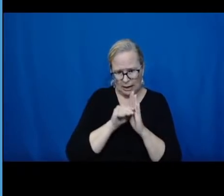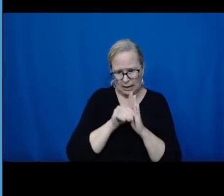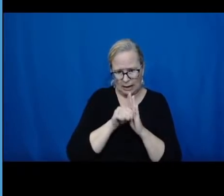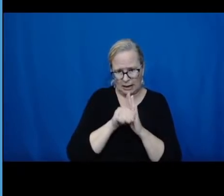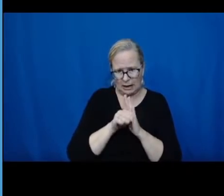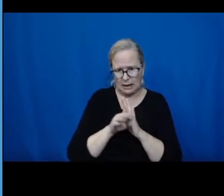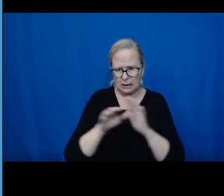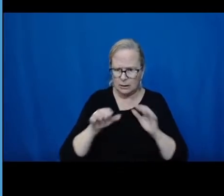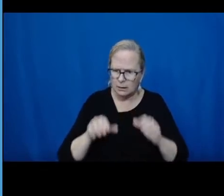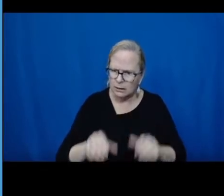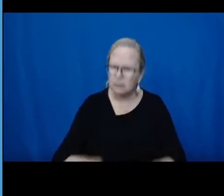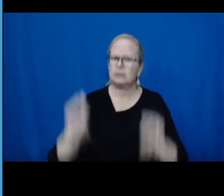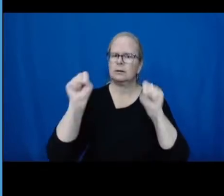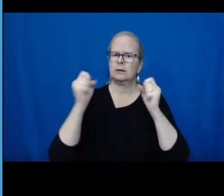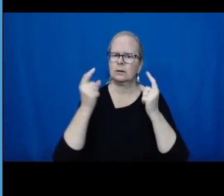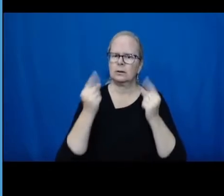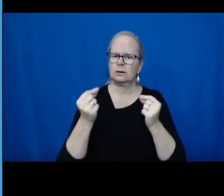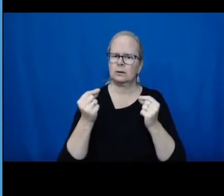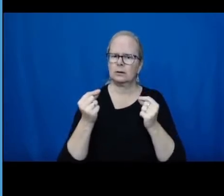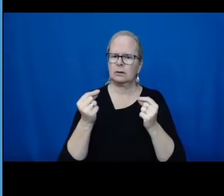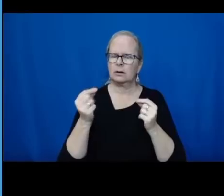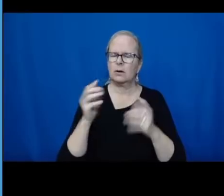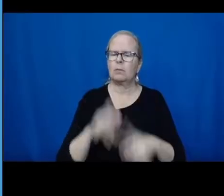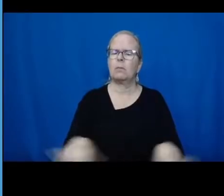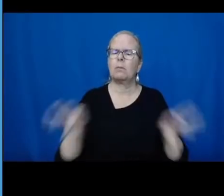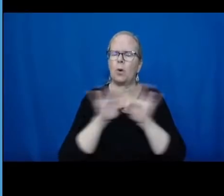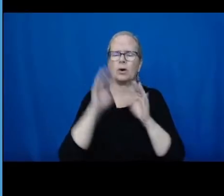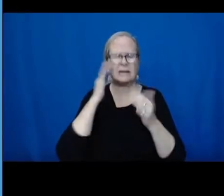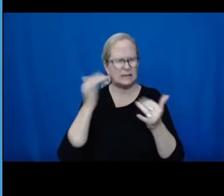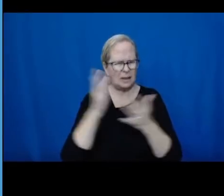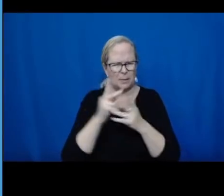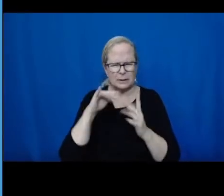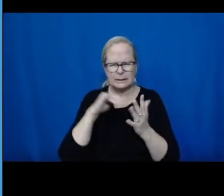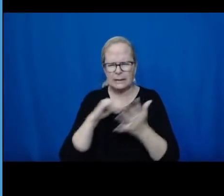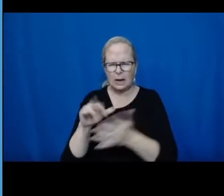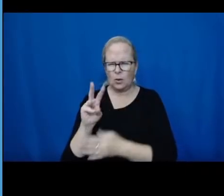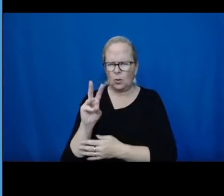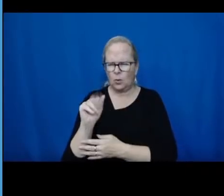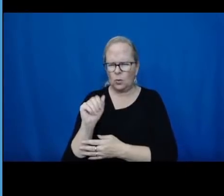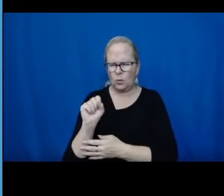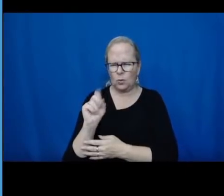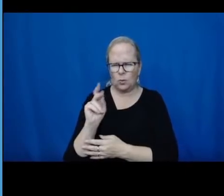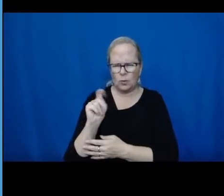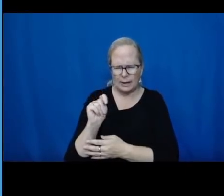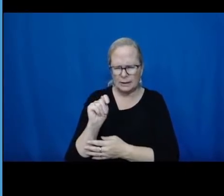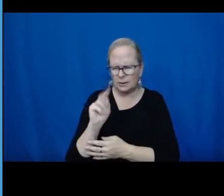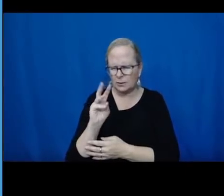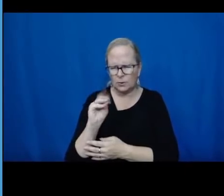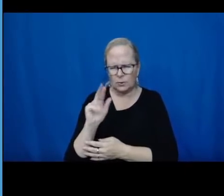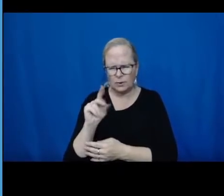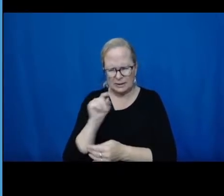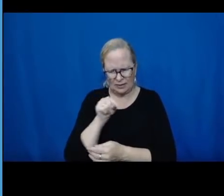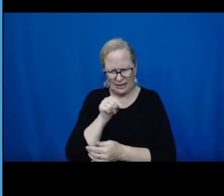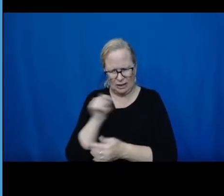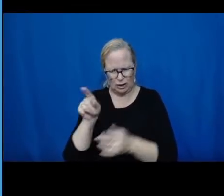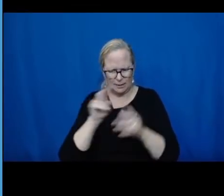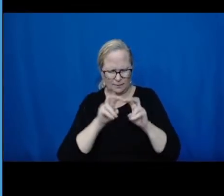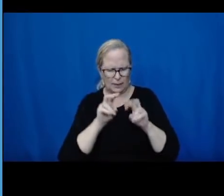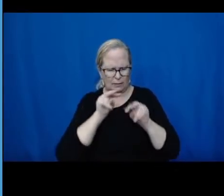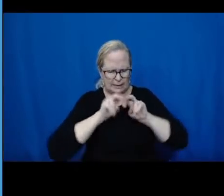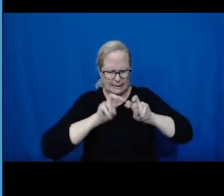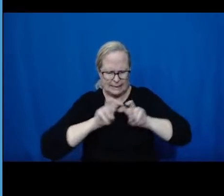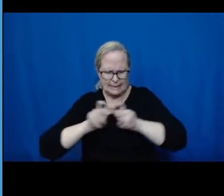COVID other than hospitalizations. And it ain't going anywhere. And if you keep trying to do that, it's going to keep coming back.